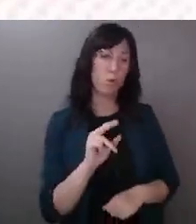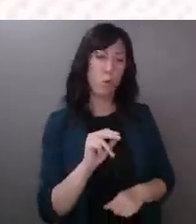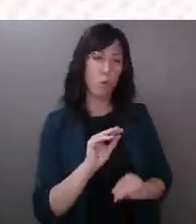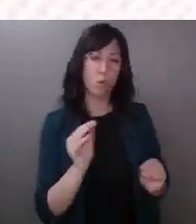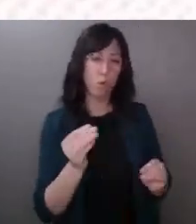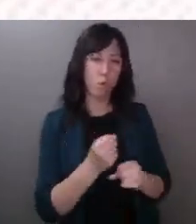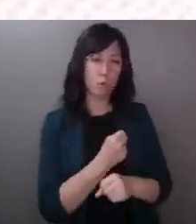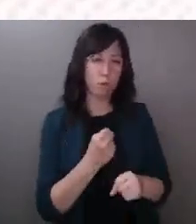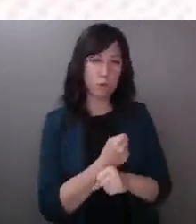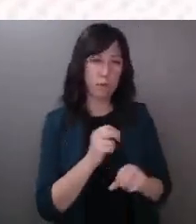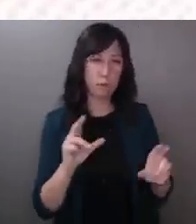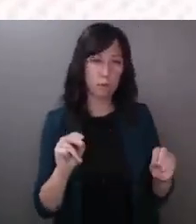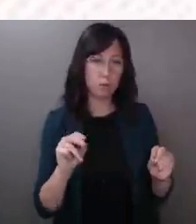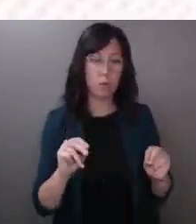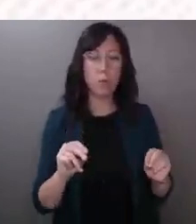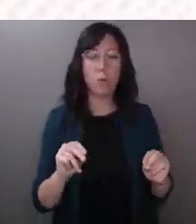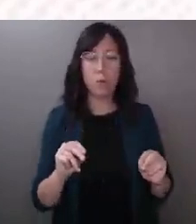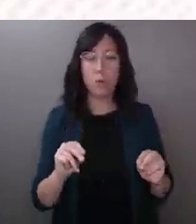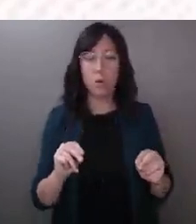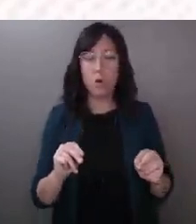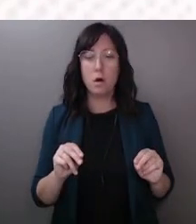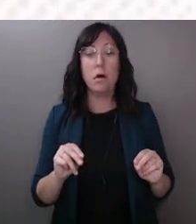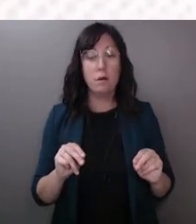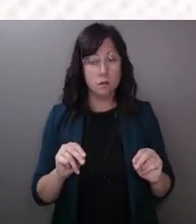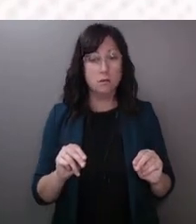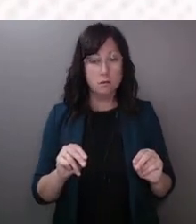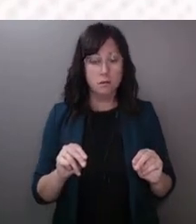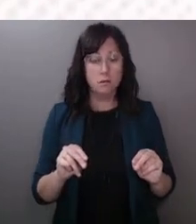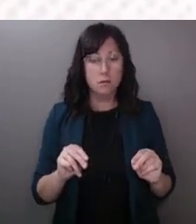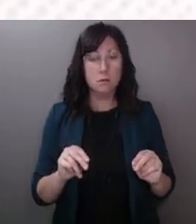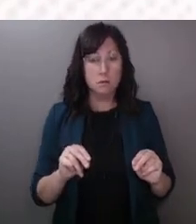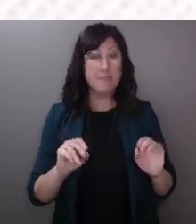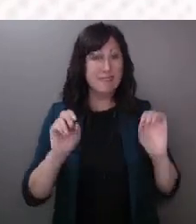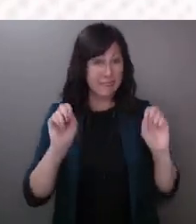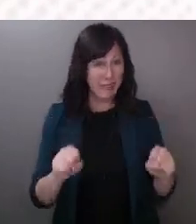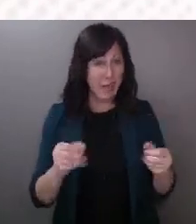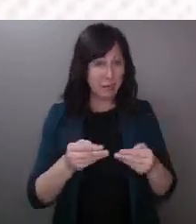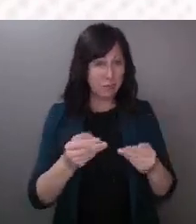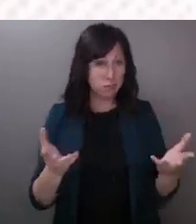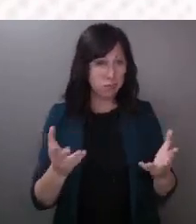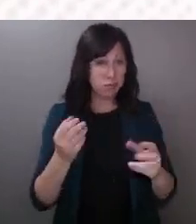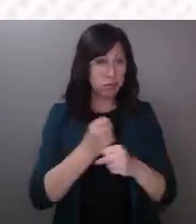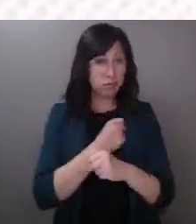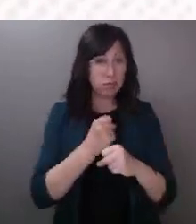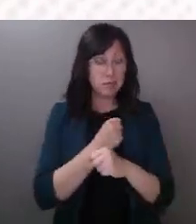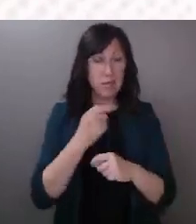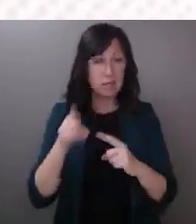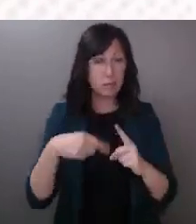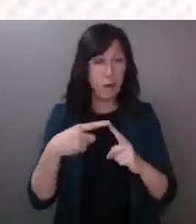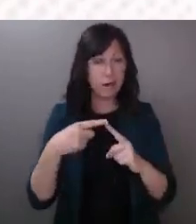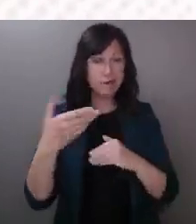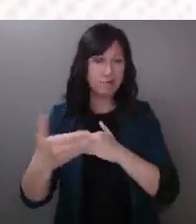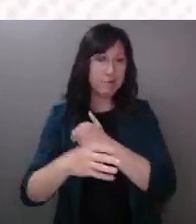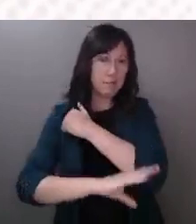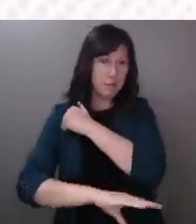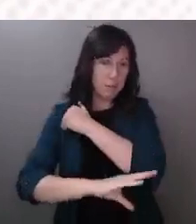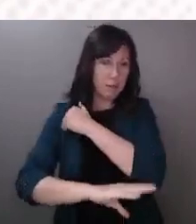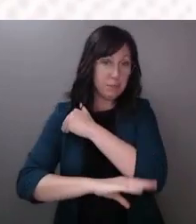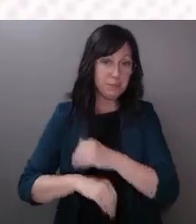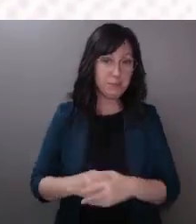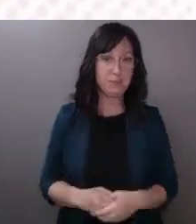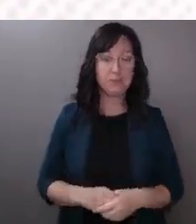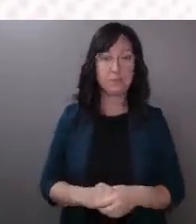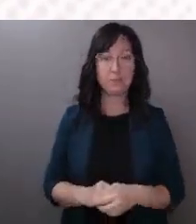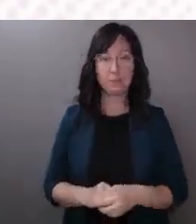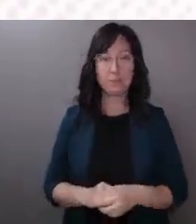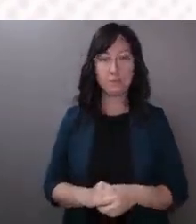that. Unfortunately, we'll be able to provide ridership figures in September only.